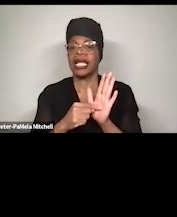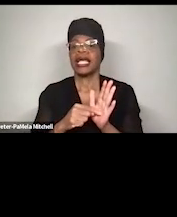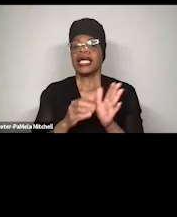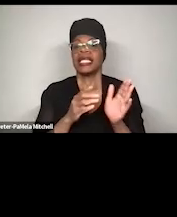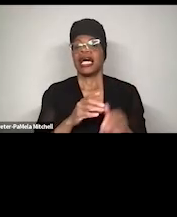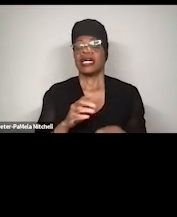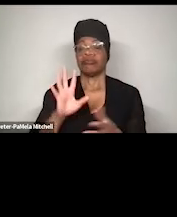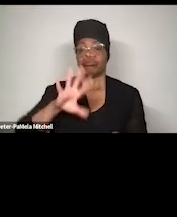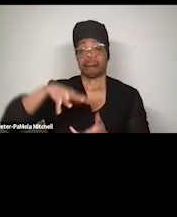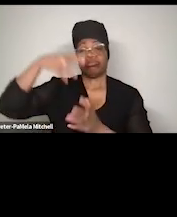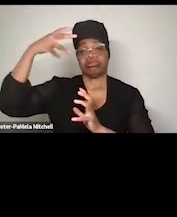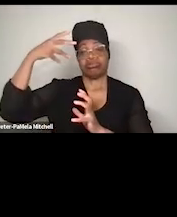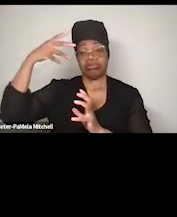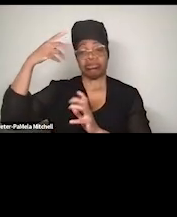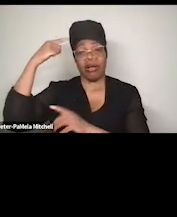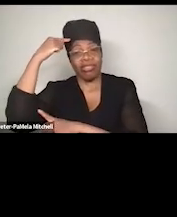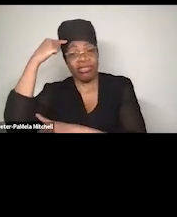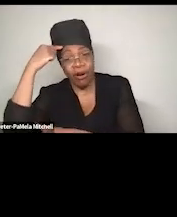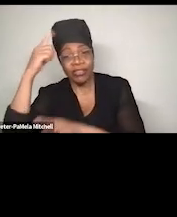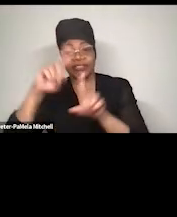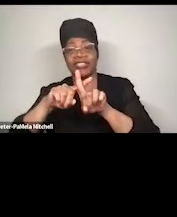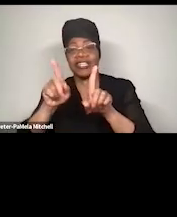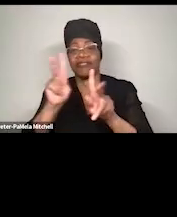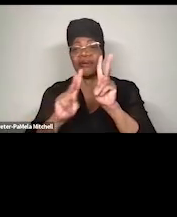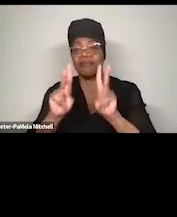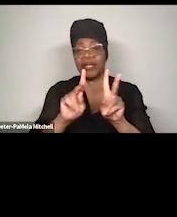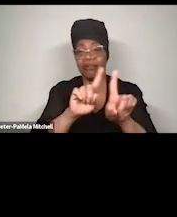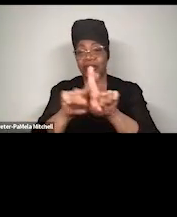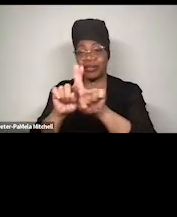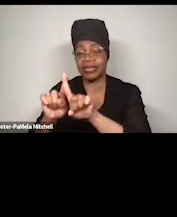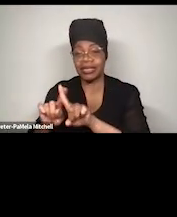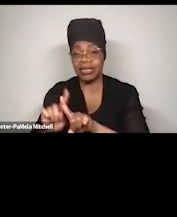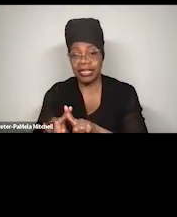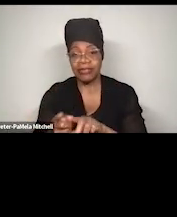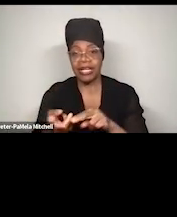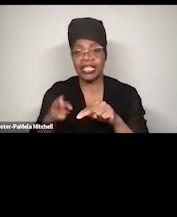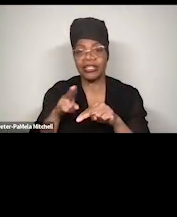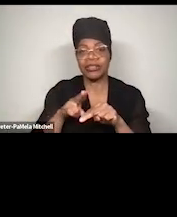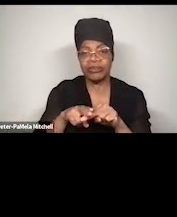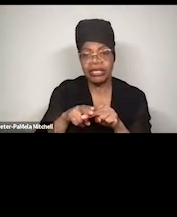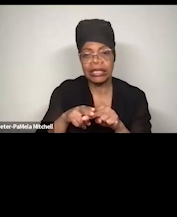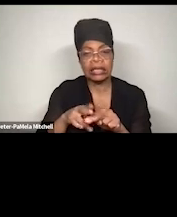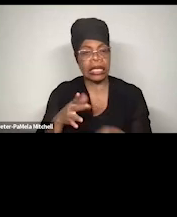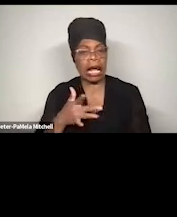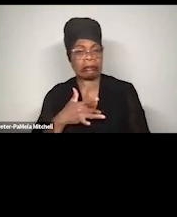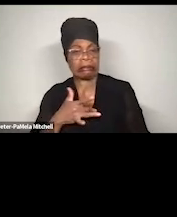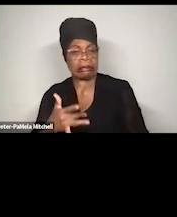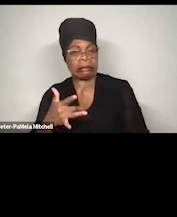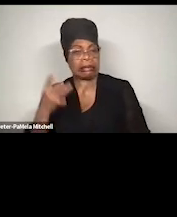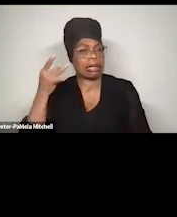behavior and thoughts can look different for different people, and an increased or new sensitivity to light or sound. So these are just